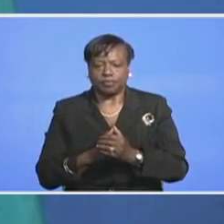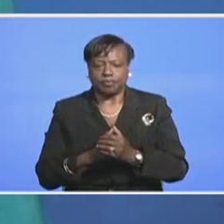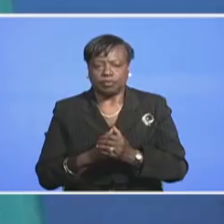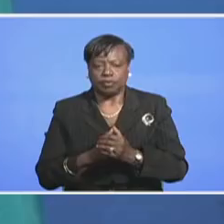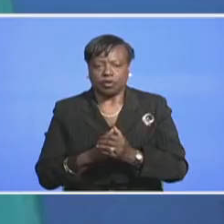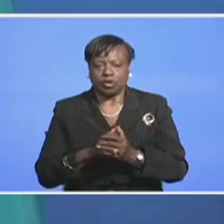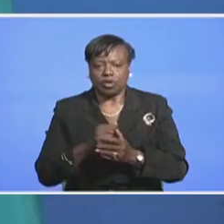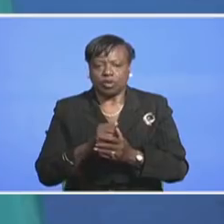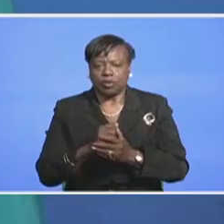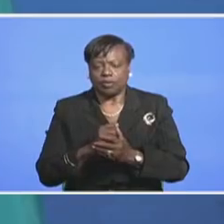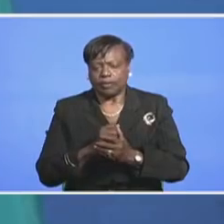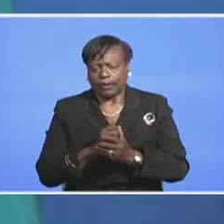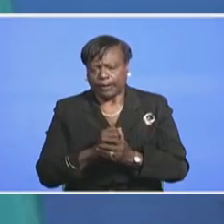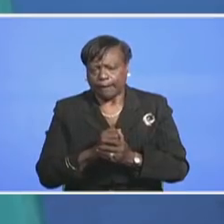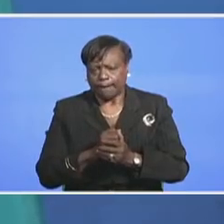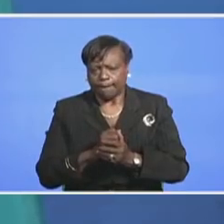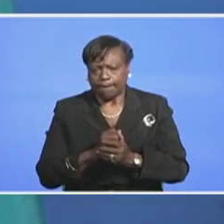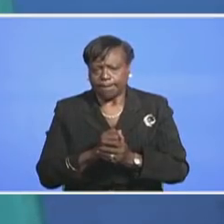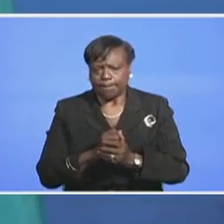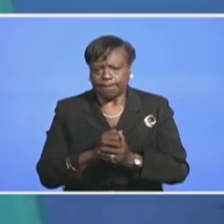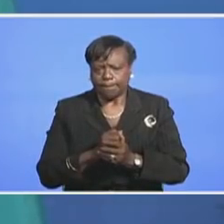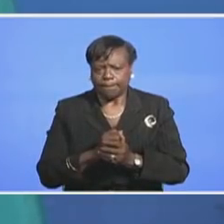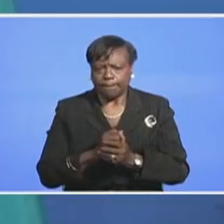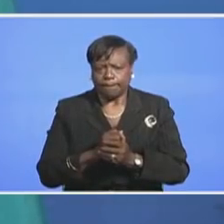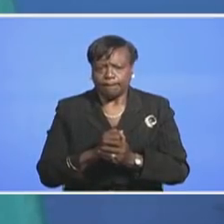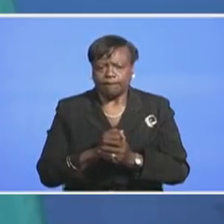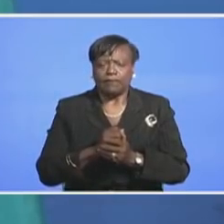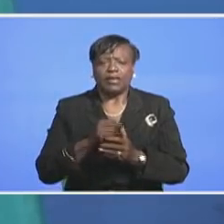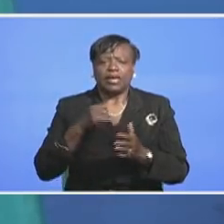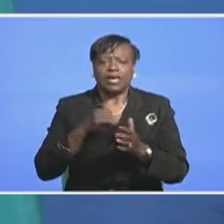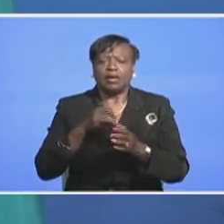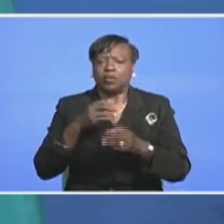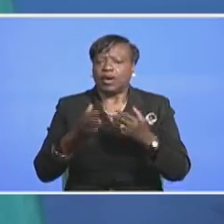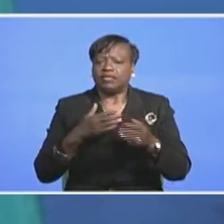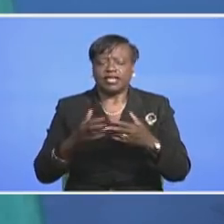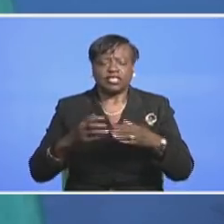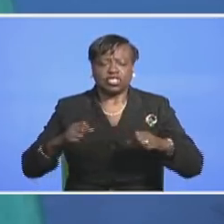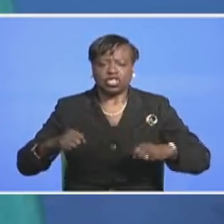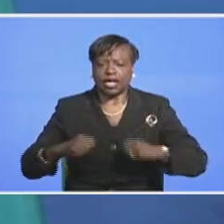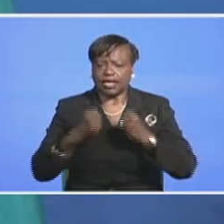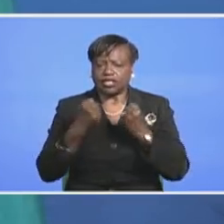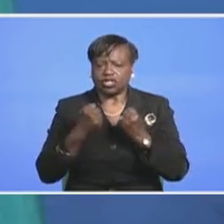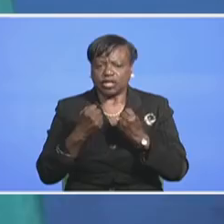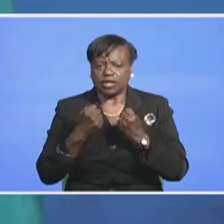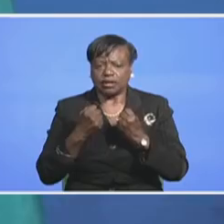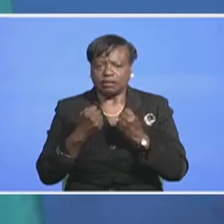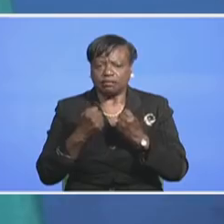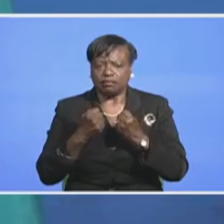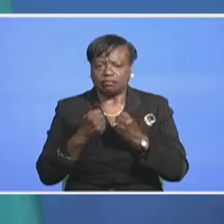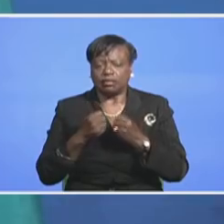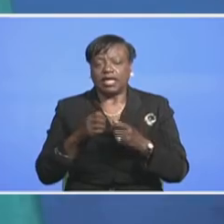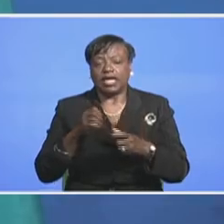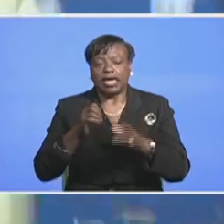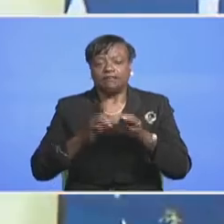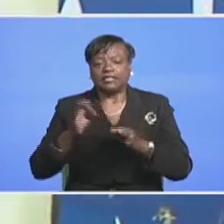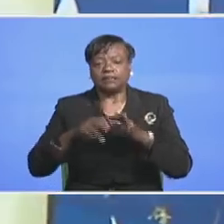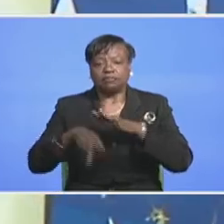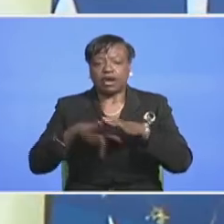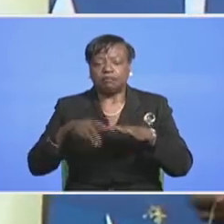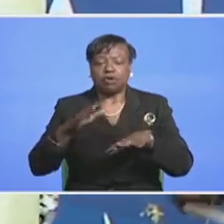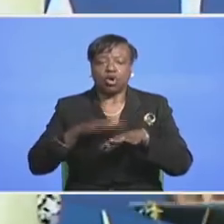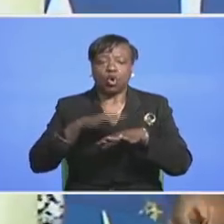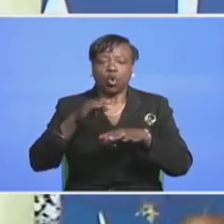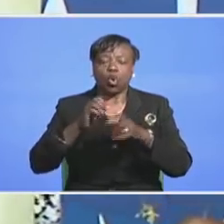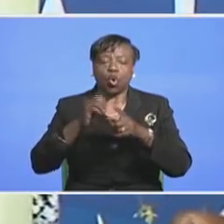Yours is a huge task, whether in the early childhood environment, primary or secondary. It was